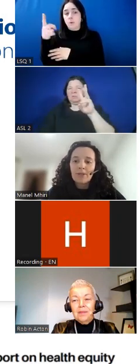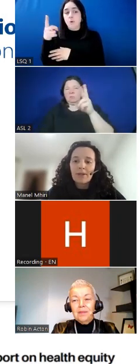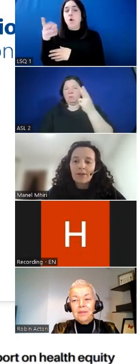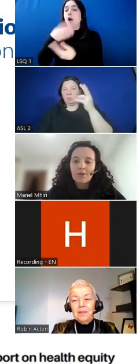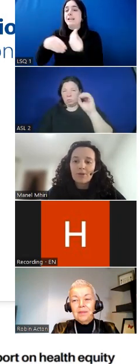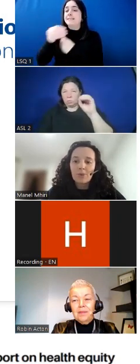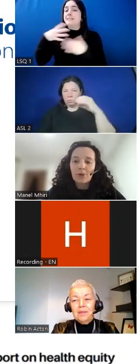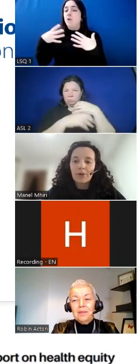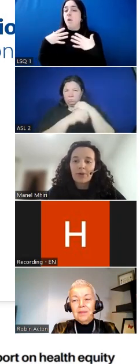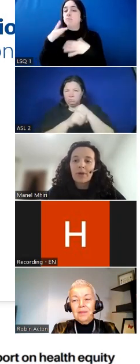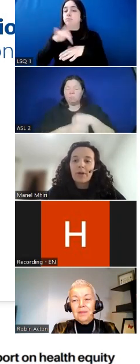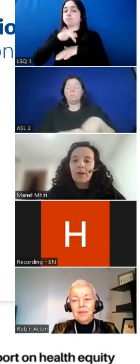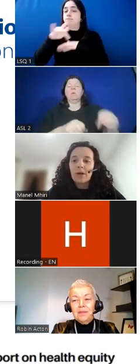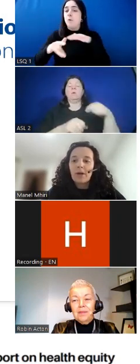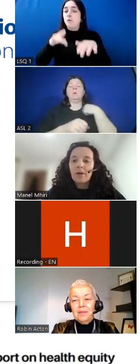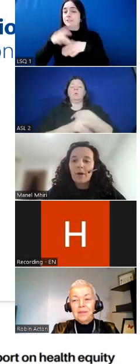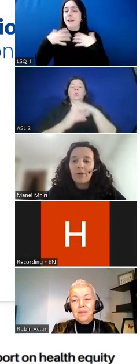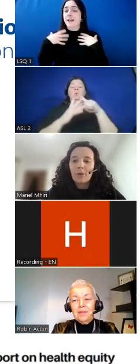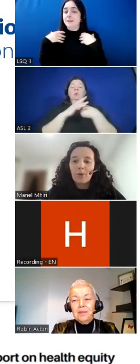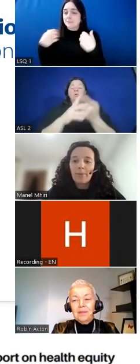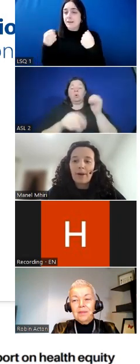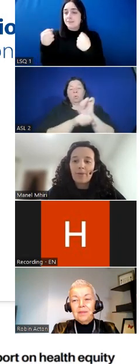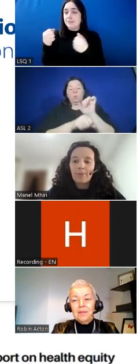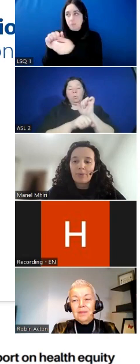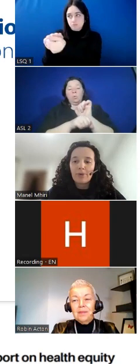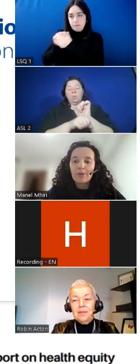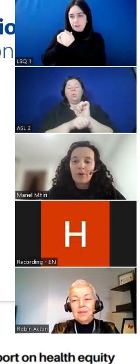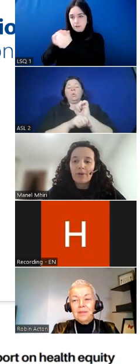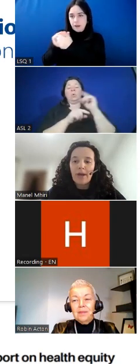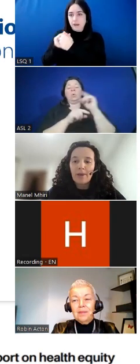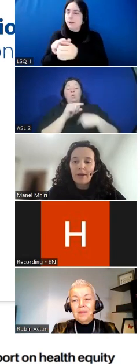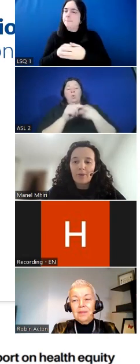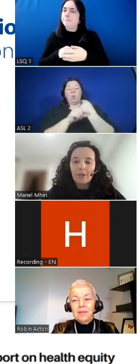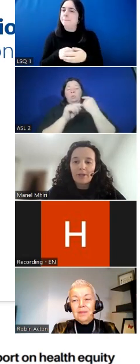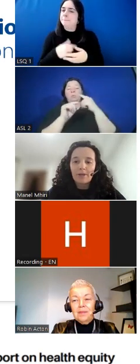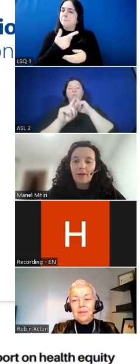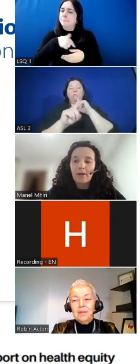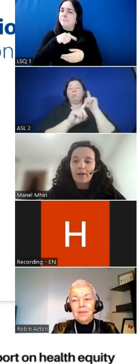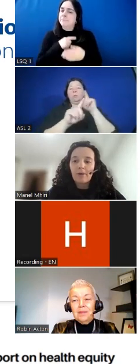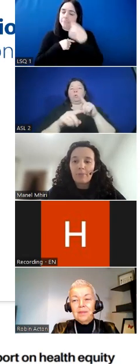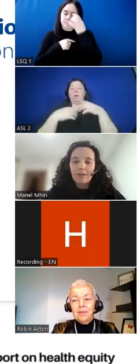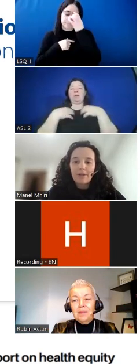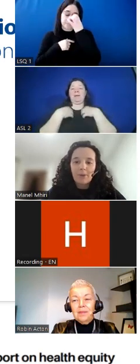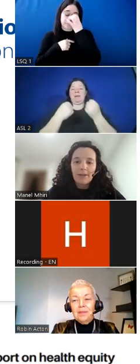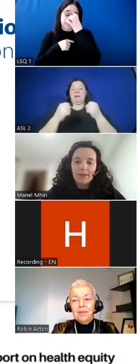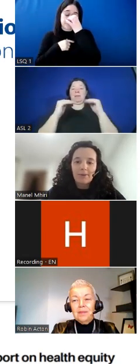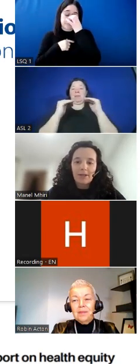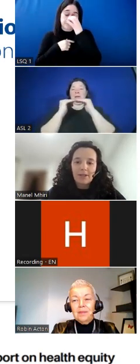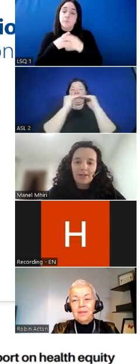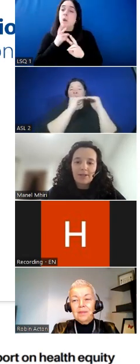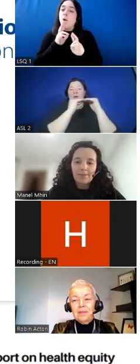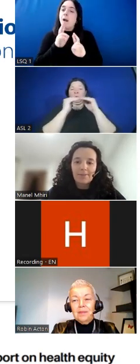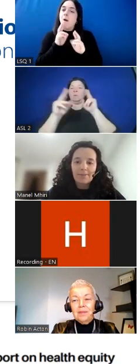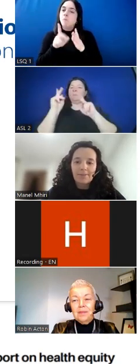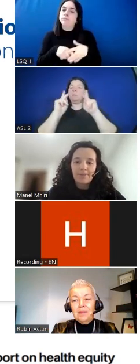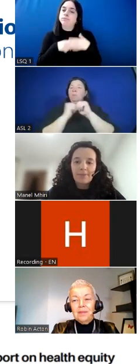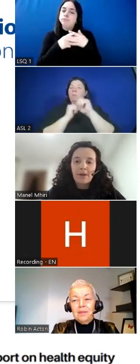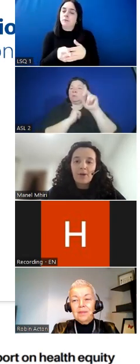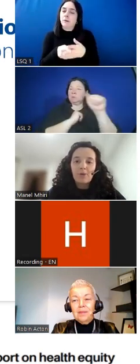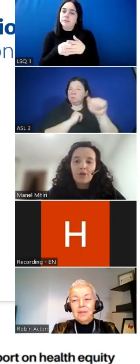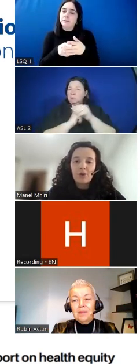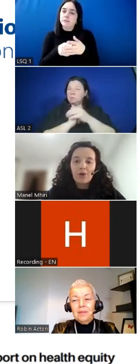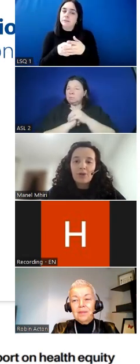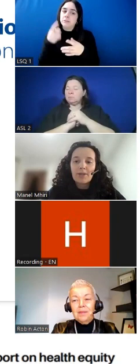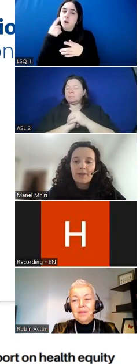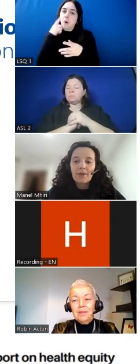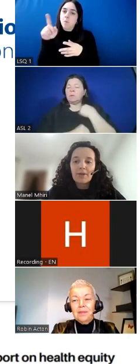when we started to work on the global report on health equity for persons with disabilities.